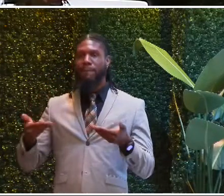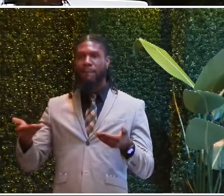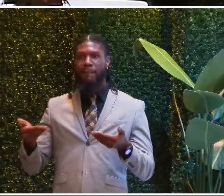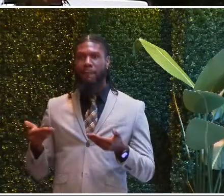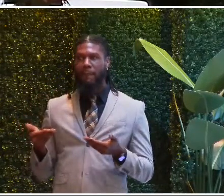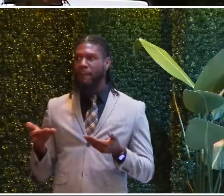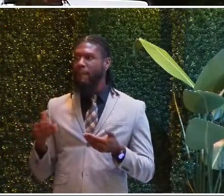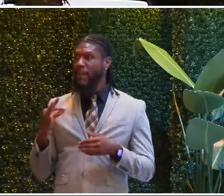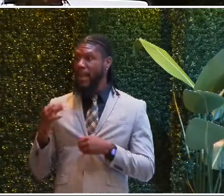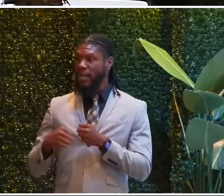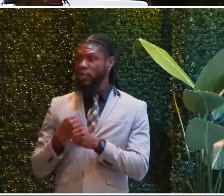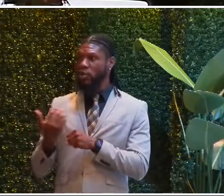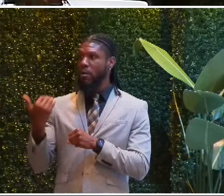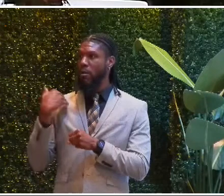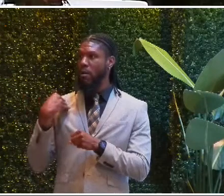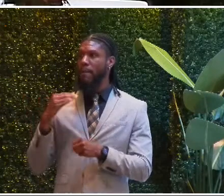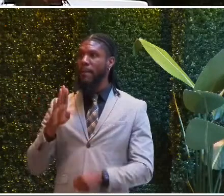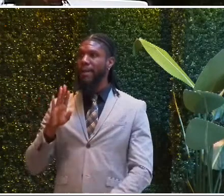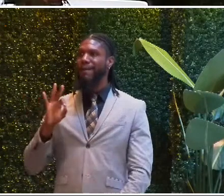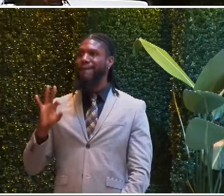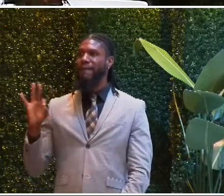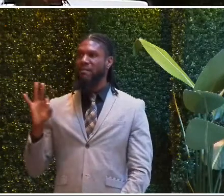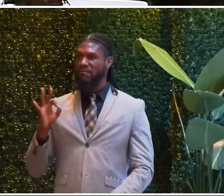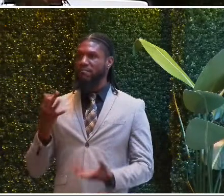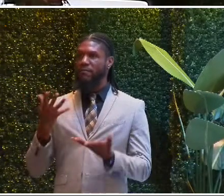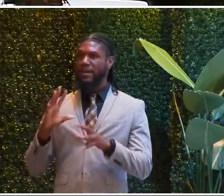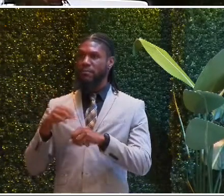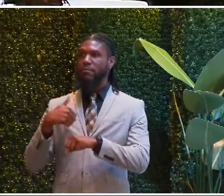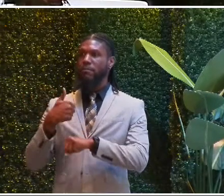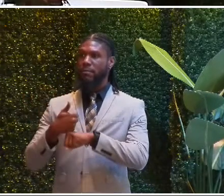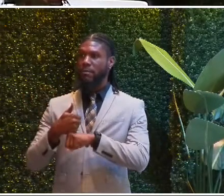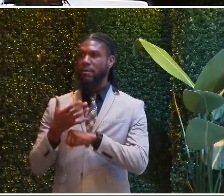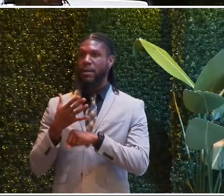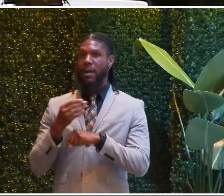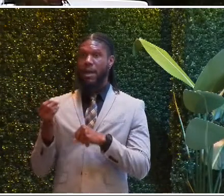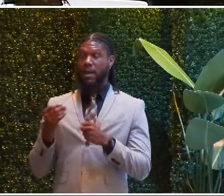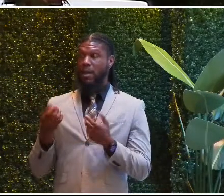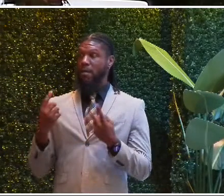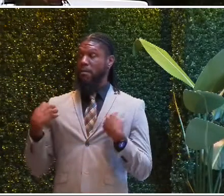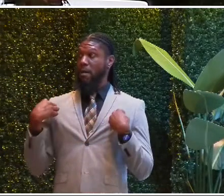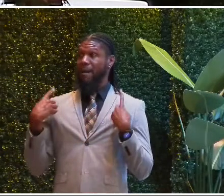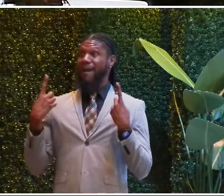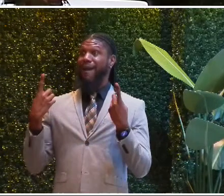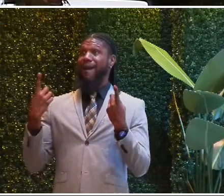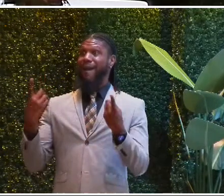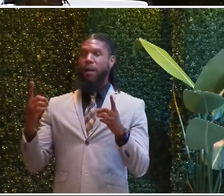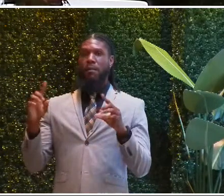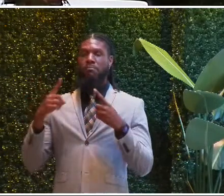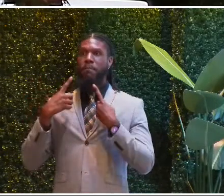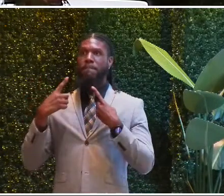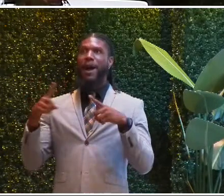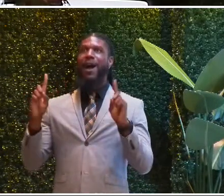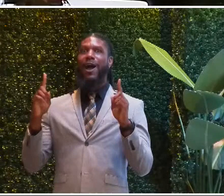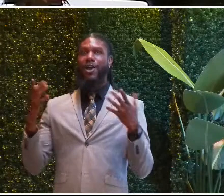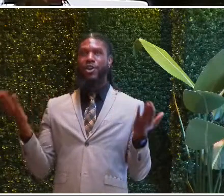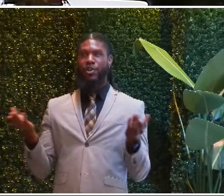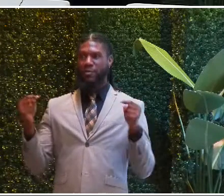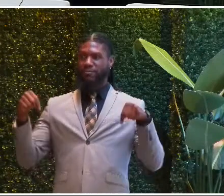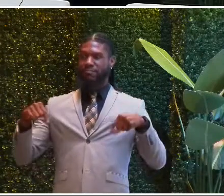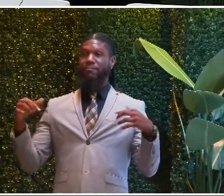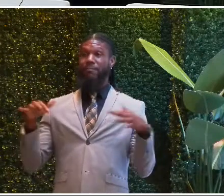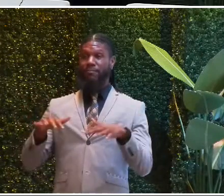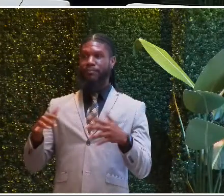years ago, Black Feminist Future was founded, and here we are. And there's going to be over 400 of